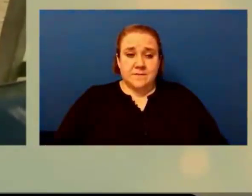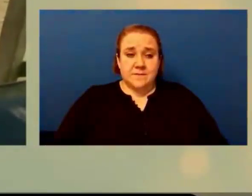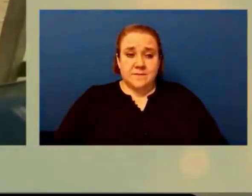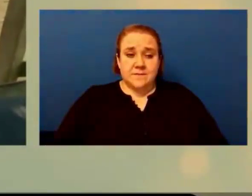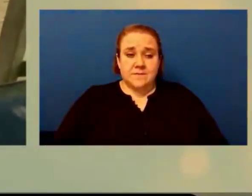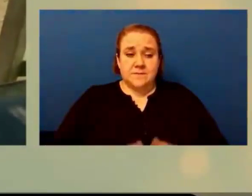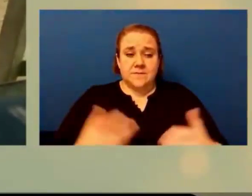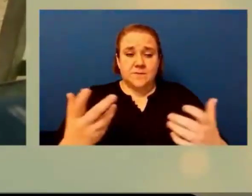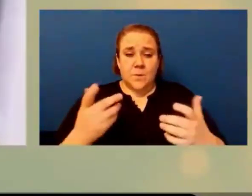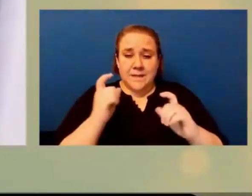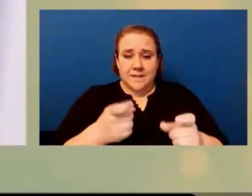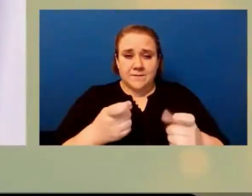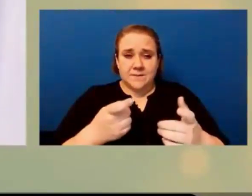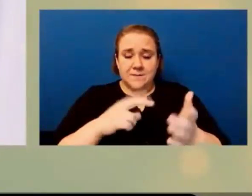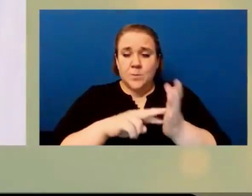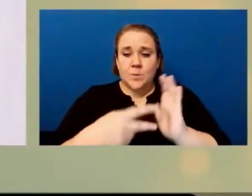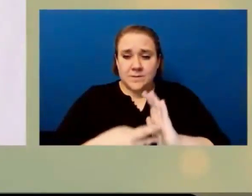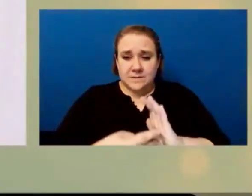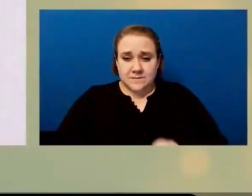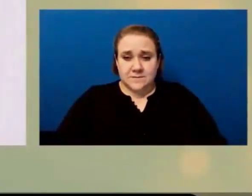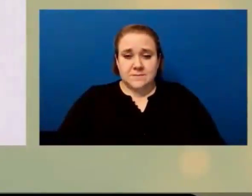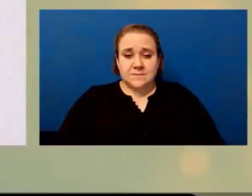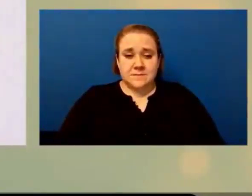What gives it poignancy?